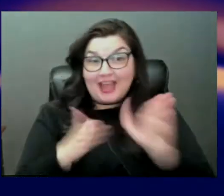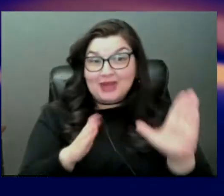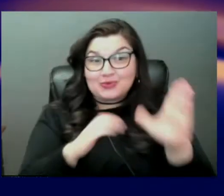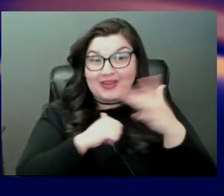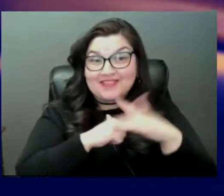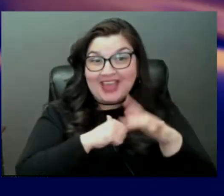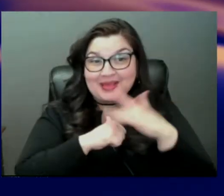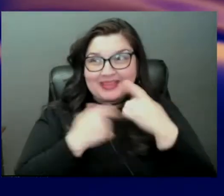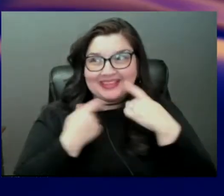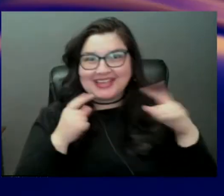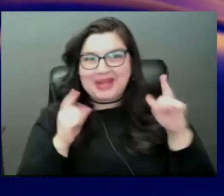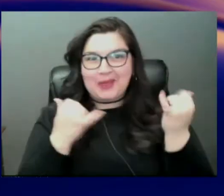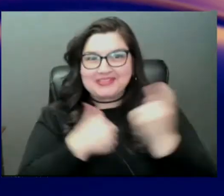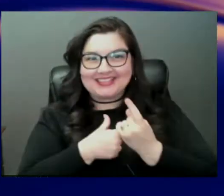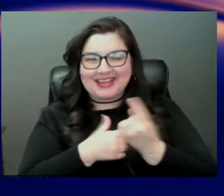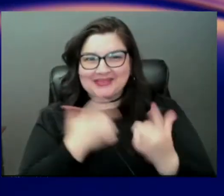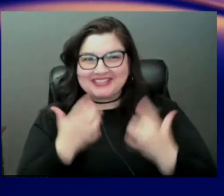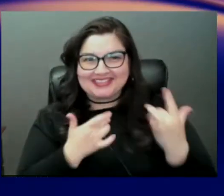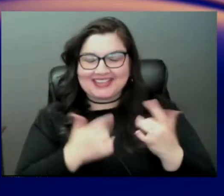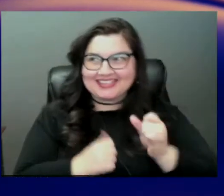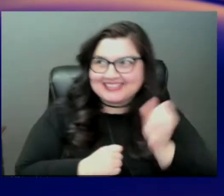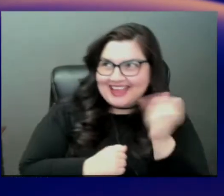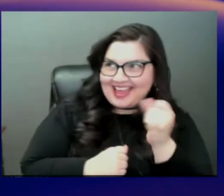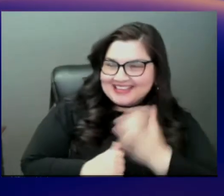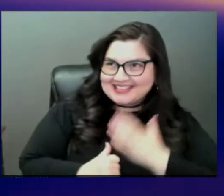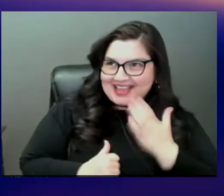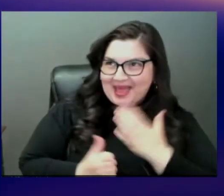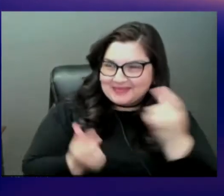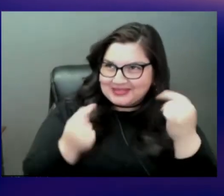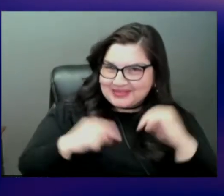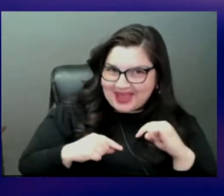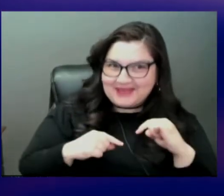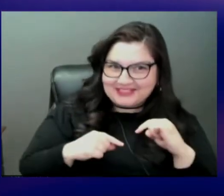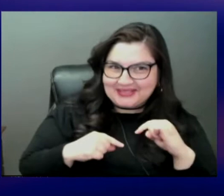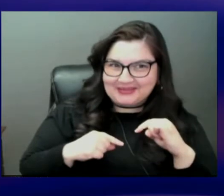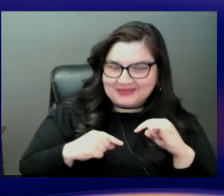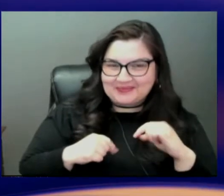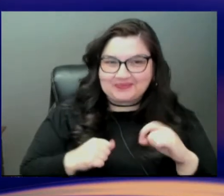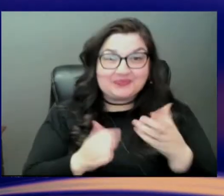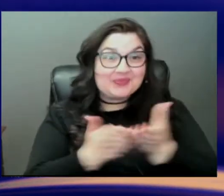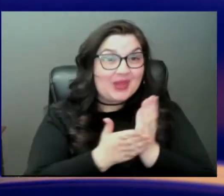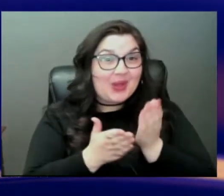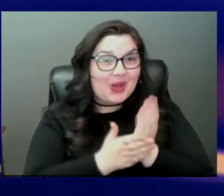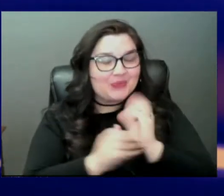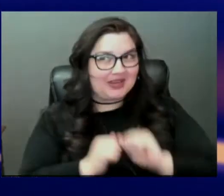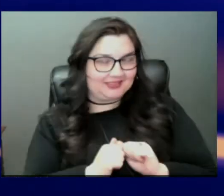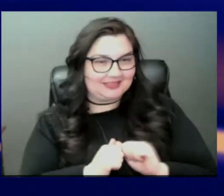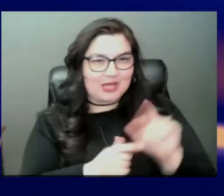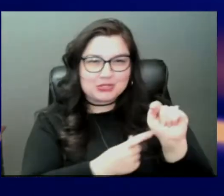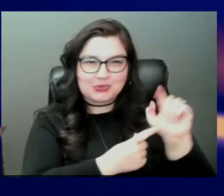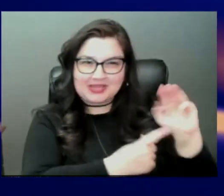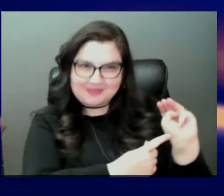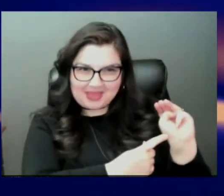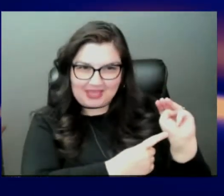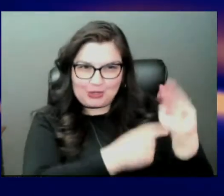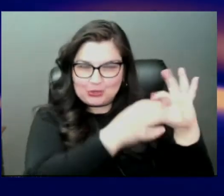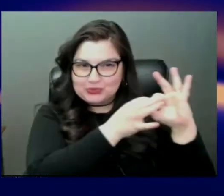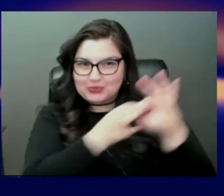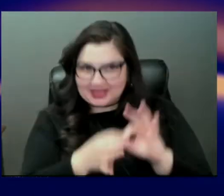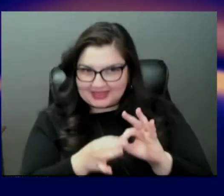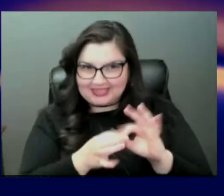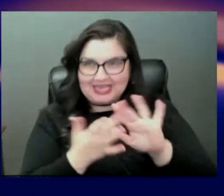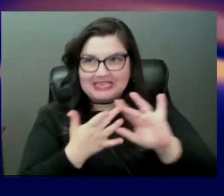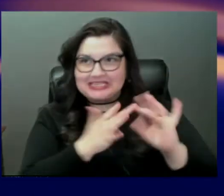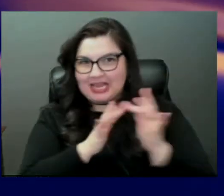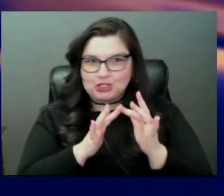very excited. Yeah, we're very, very happy to have you. So, all right, so TwinMaker, it's related to digital